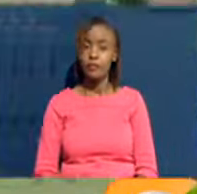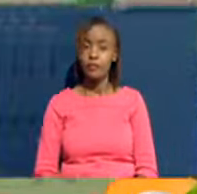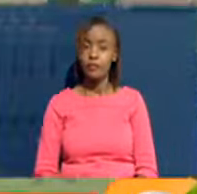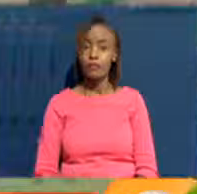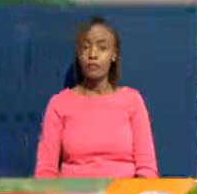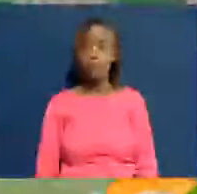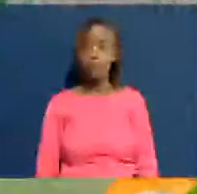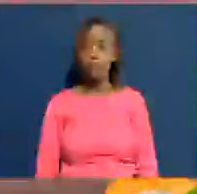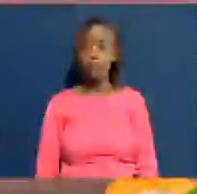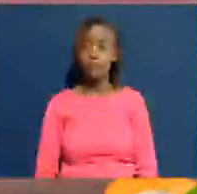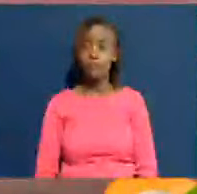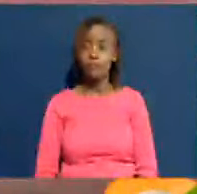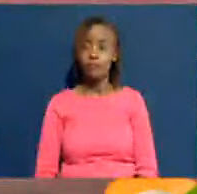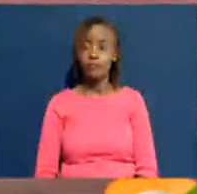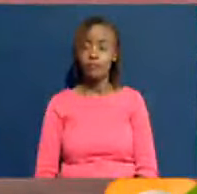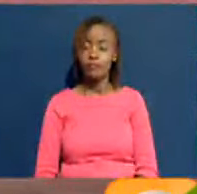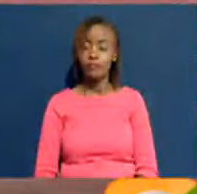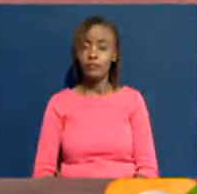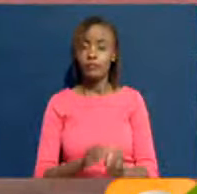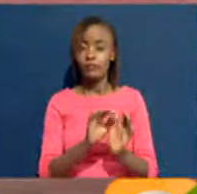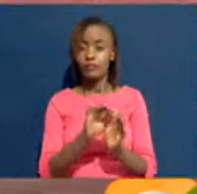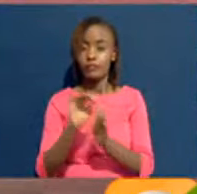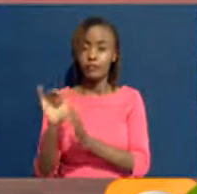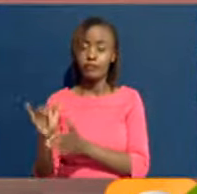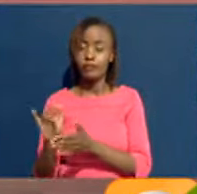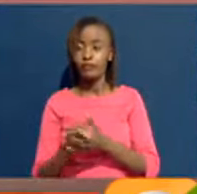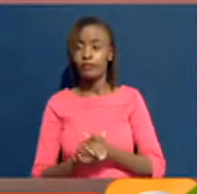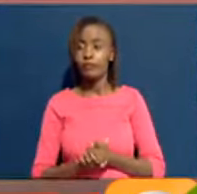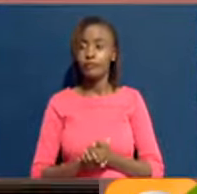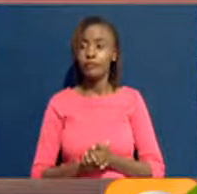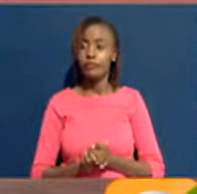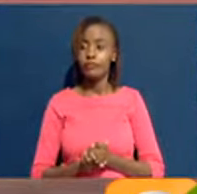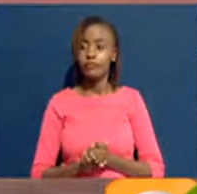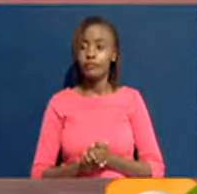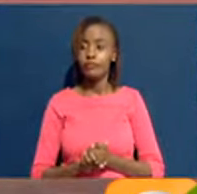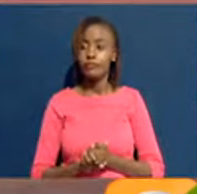And 2 hurdlers were crowned champions after